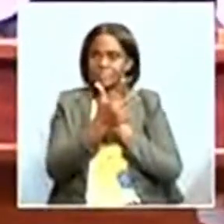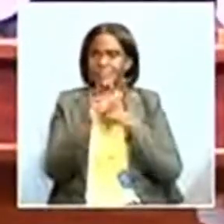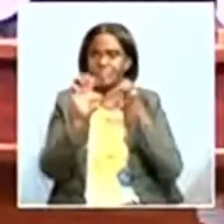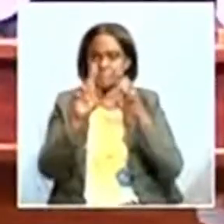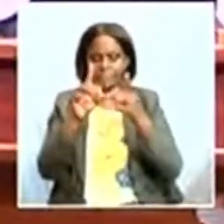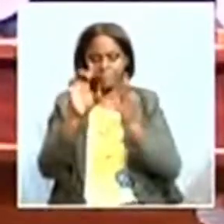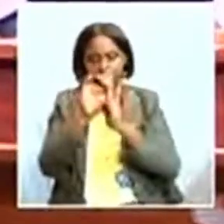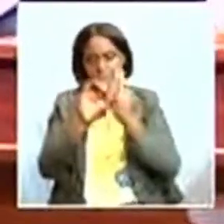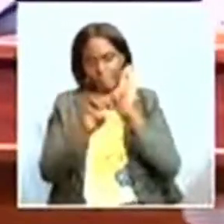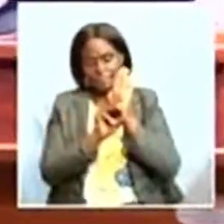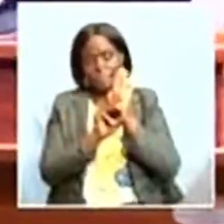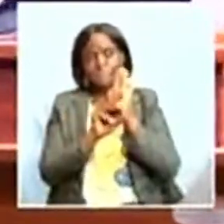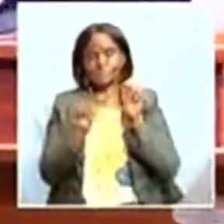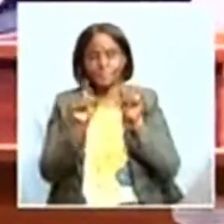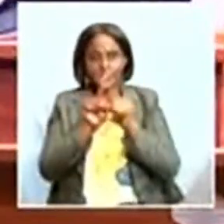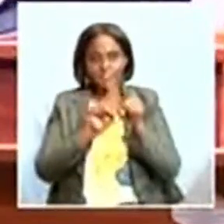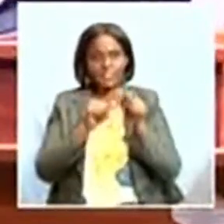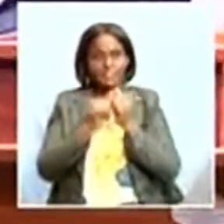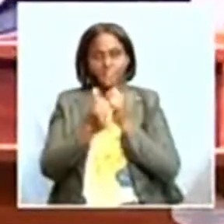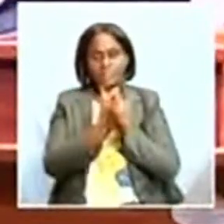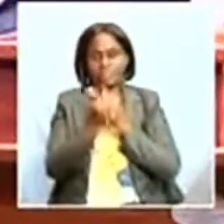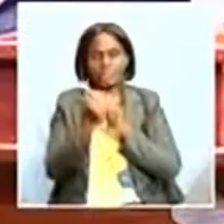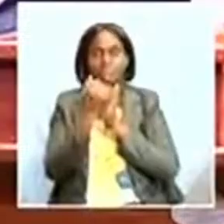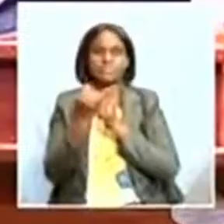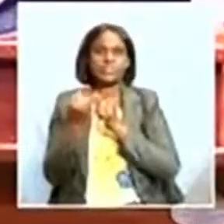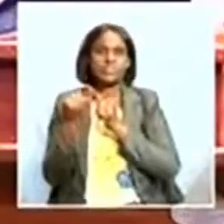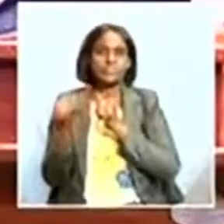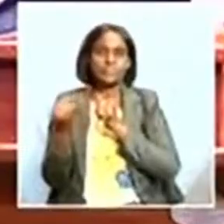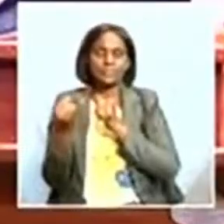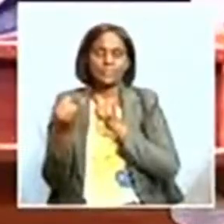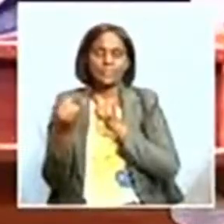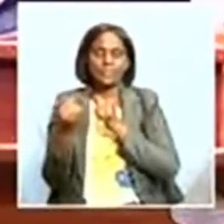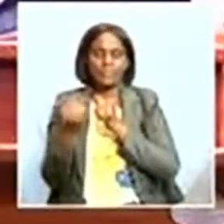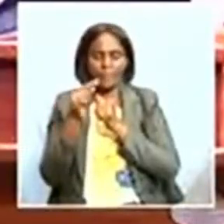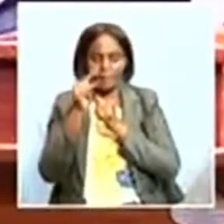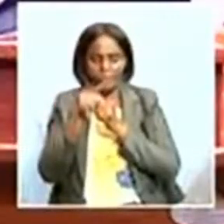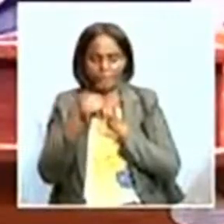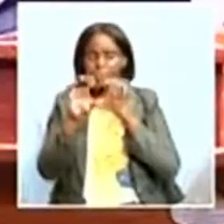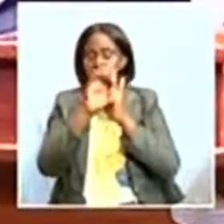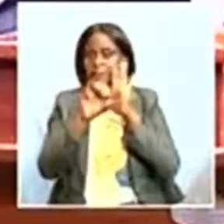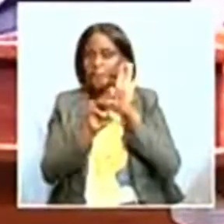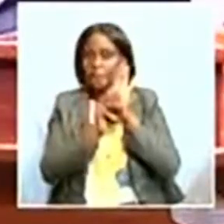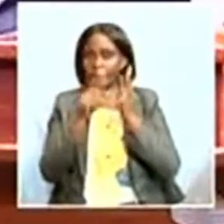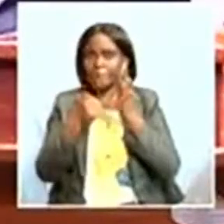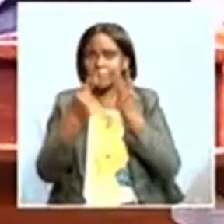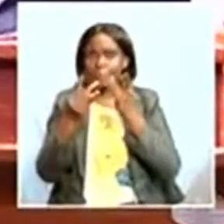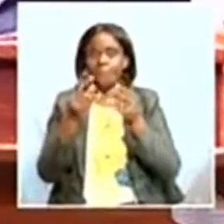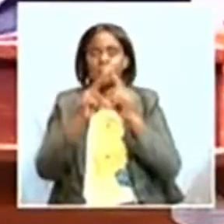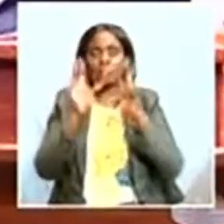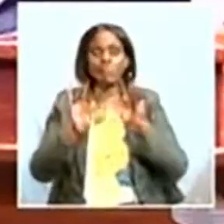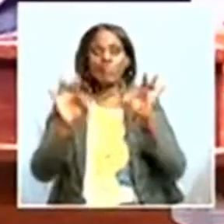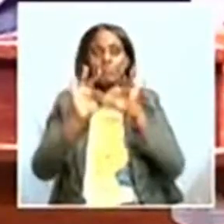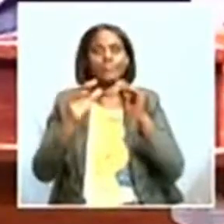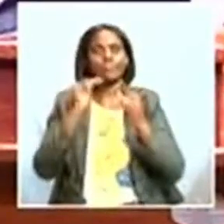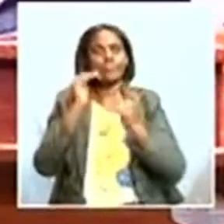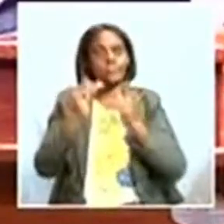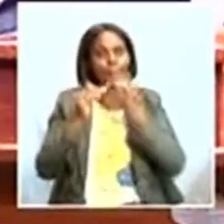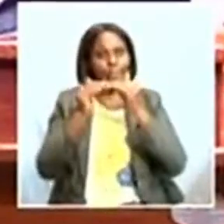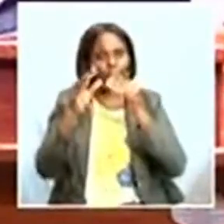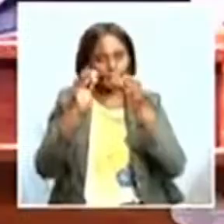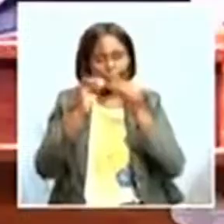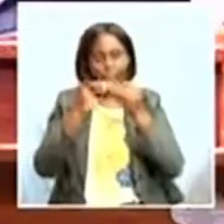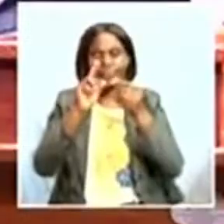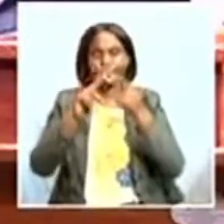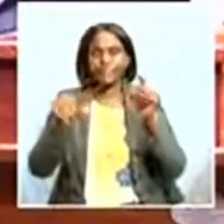education curriculum and other related issues. This curriculum represents a significant step